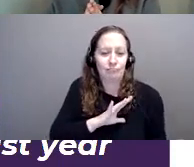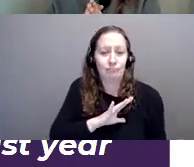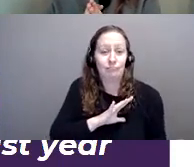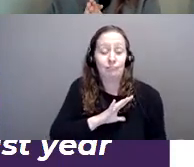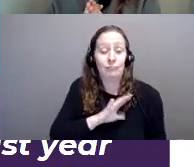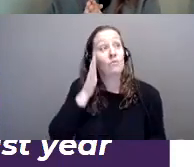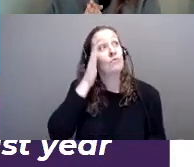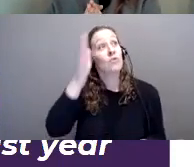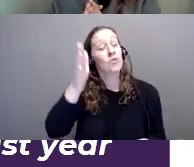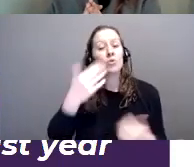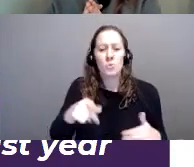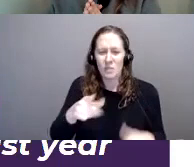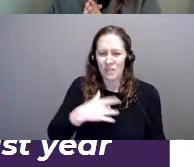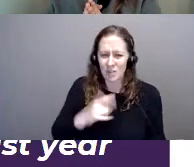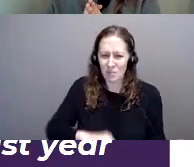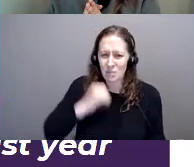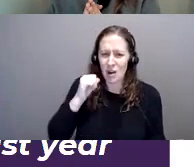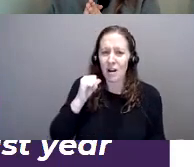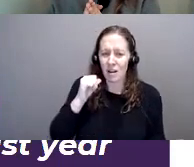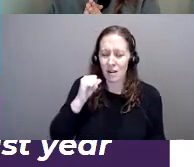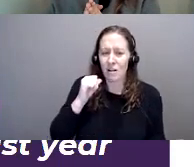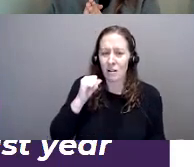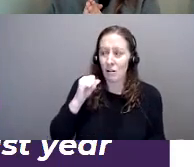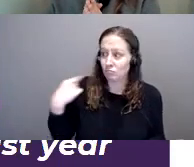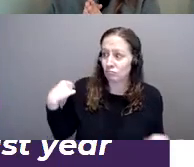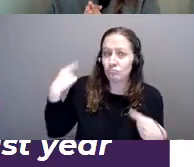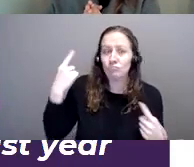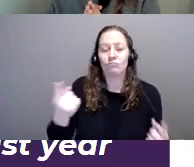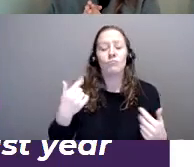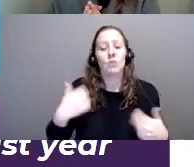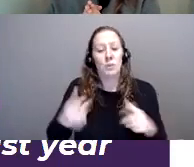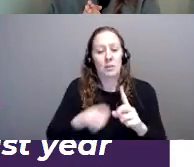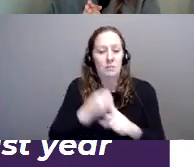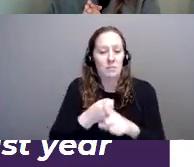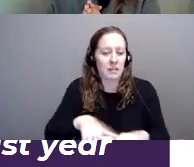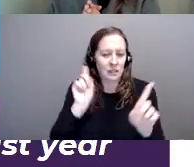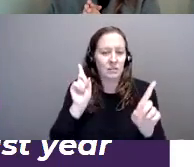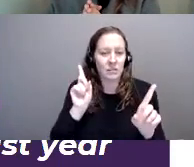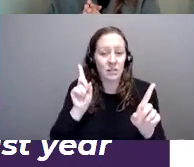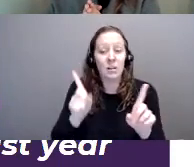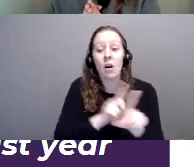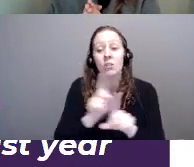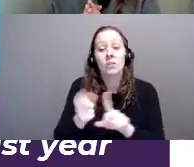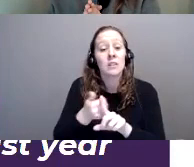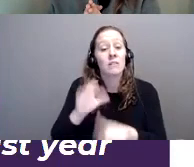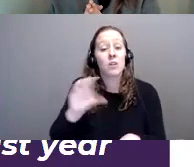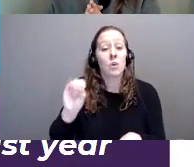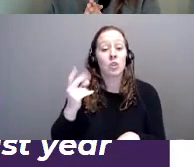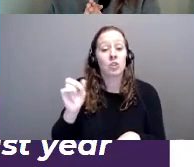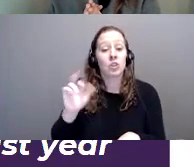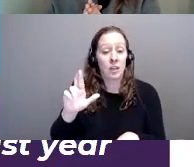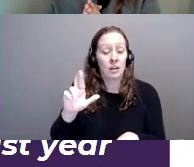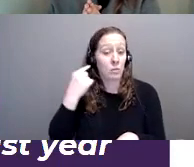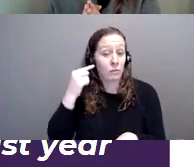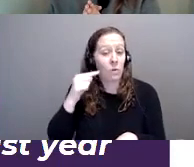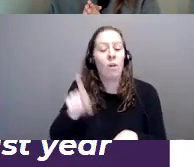feel proud that you have helped make such a difference, Susan. She's also the co-chair for the Long-Term Care Subcommittee